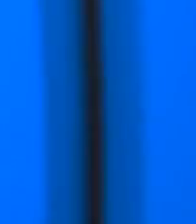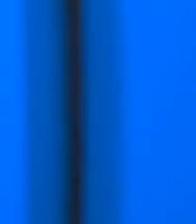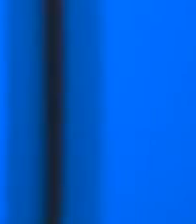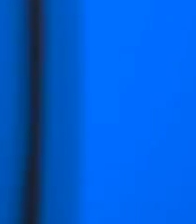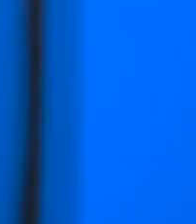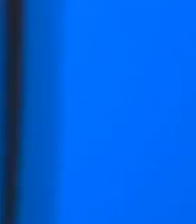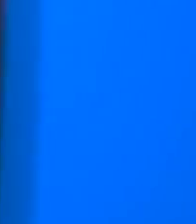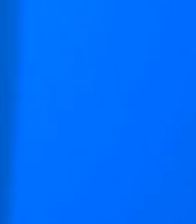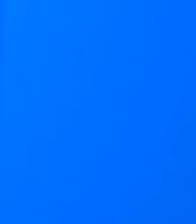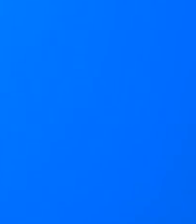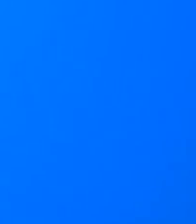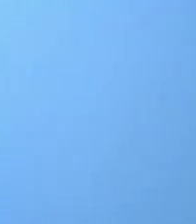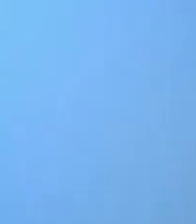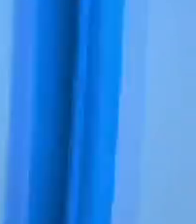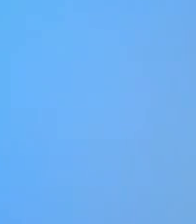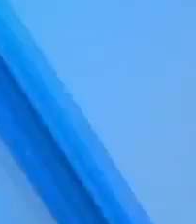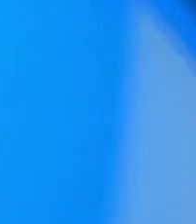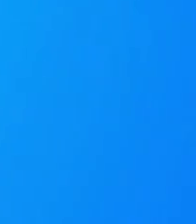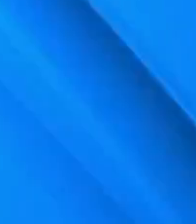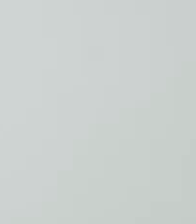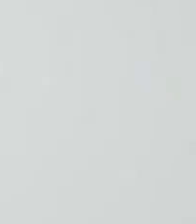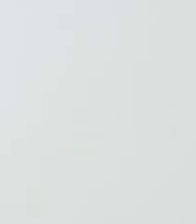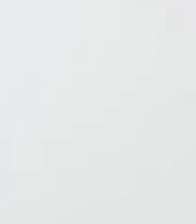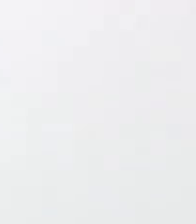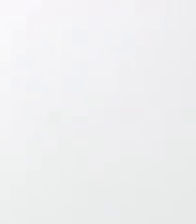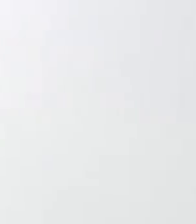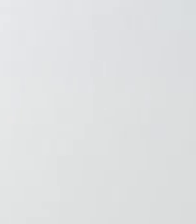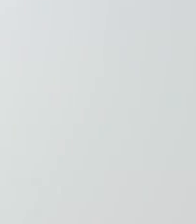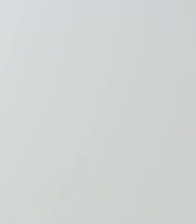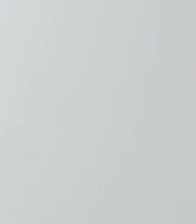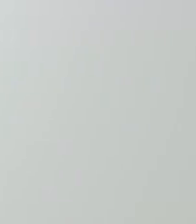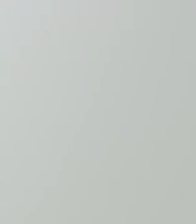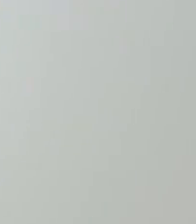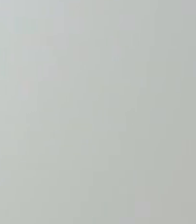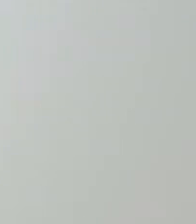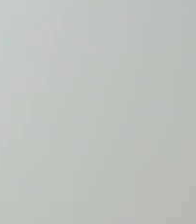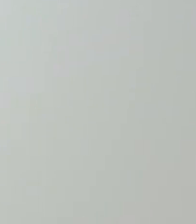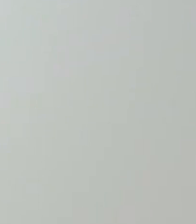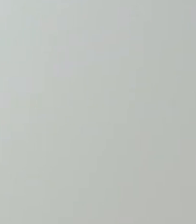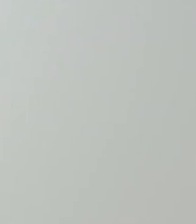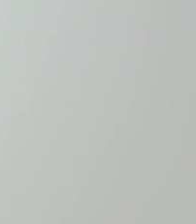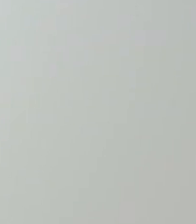ZNS Total Sports is brought to you by Fourth Terrace Diagnostic Center.